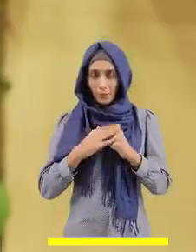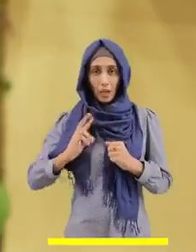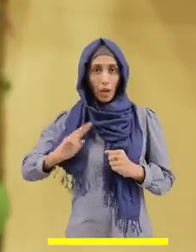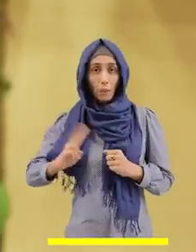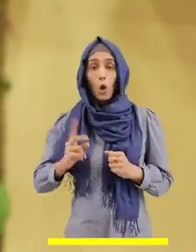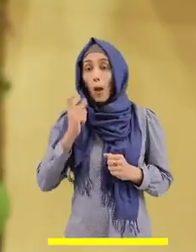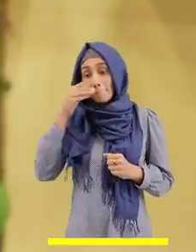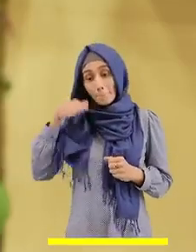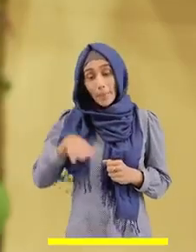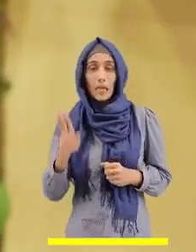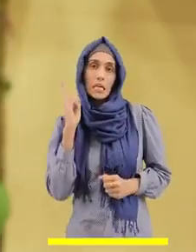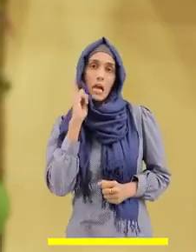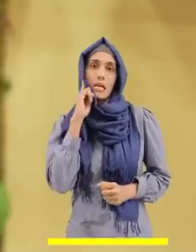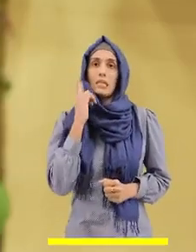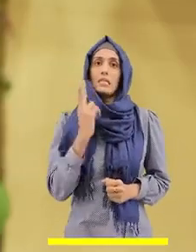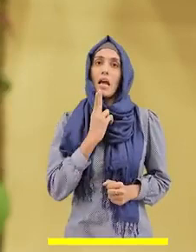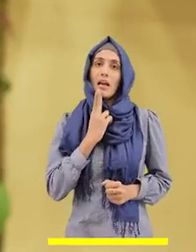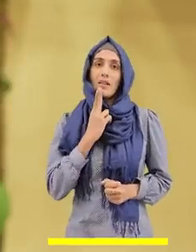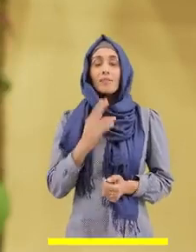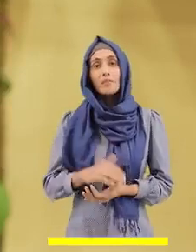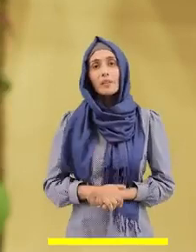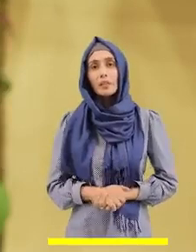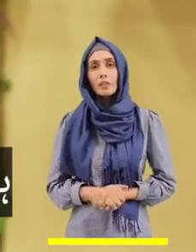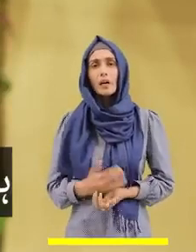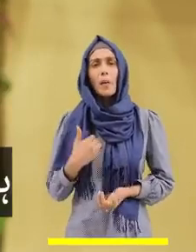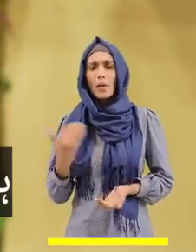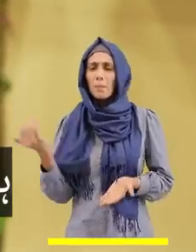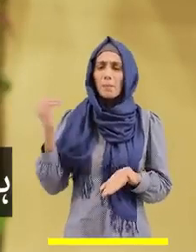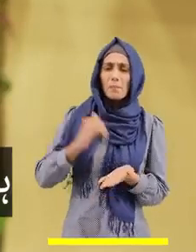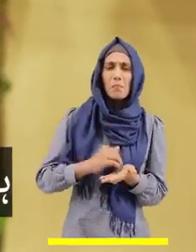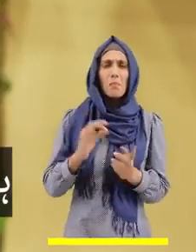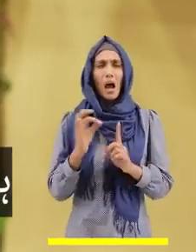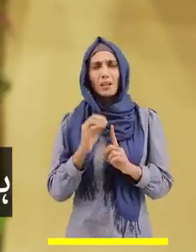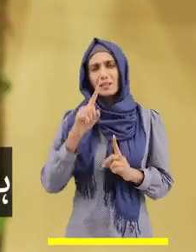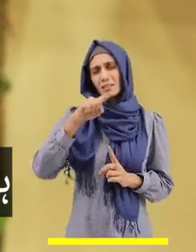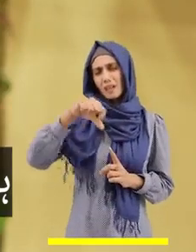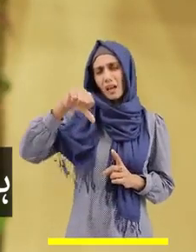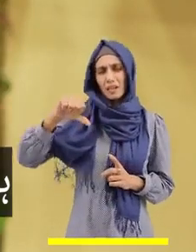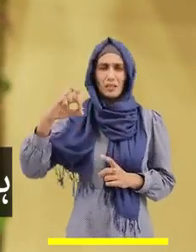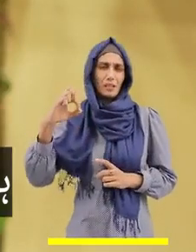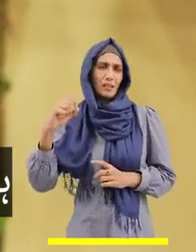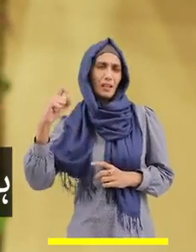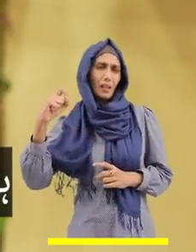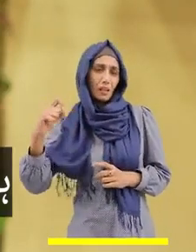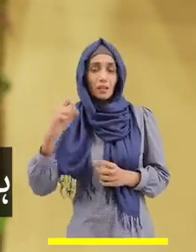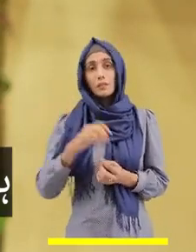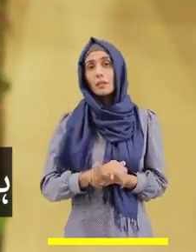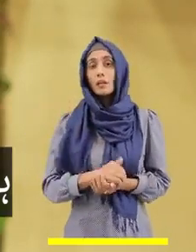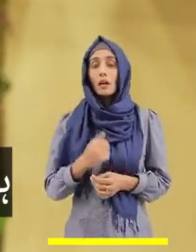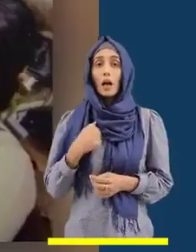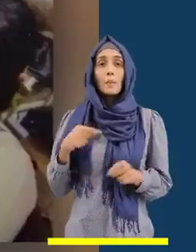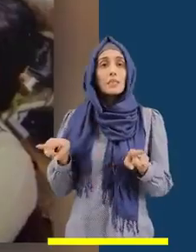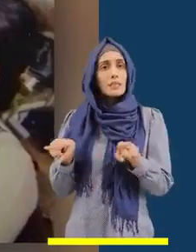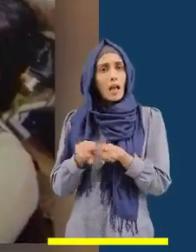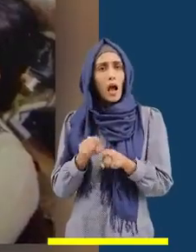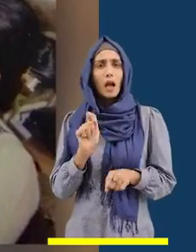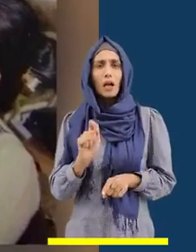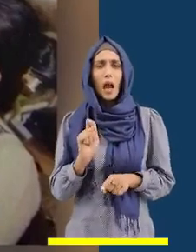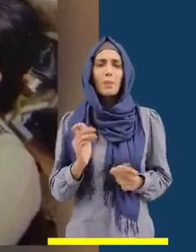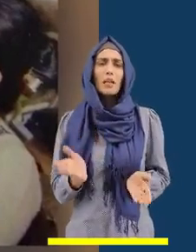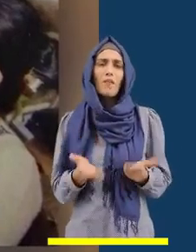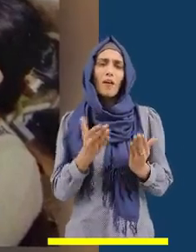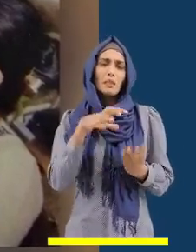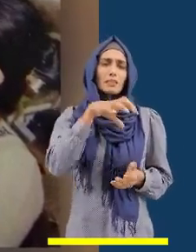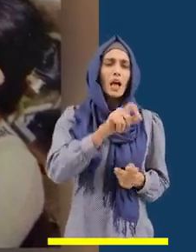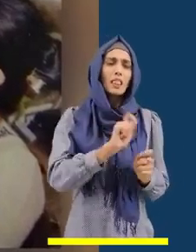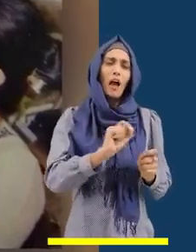My wife and I are parents of a deaf child. We came to Pakistan in the late 1980s. We were both